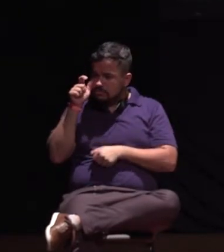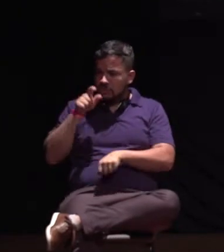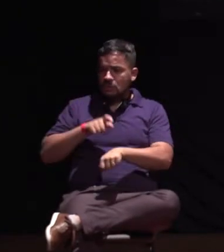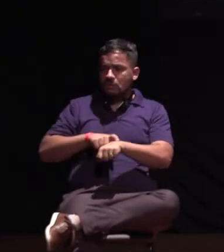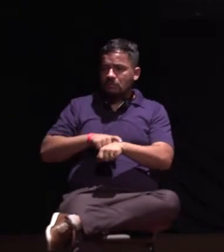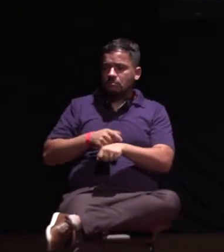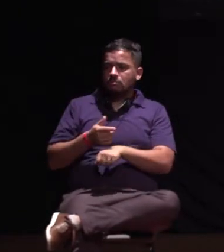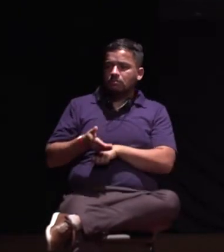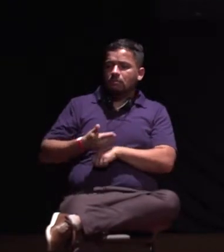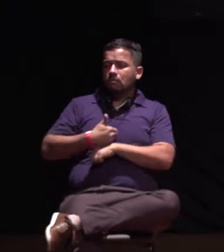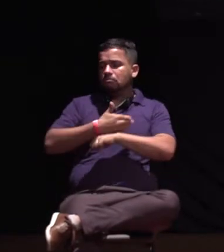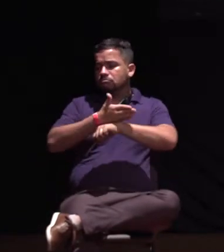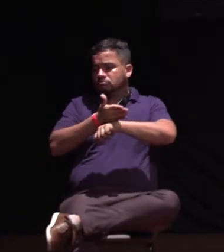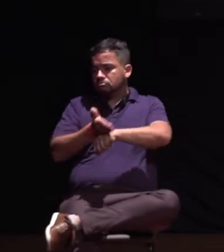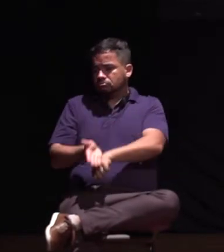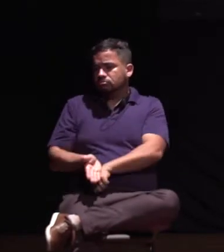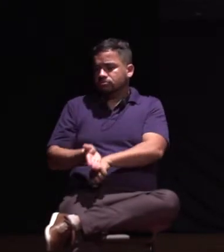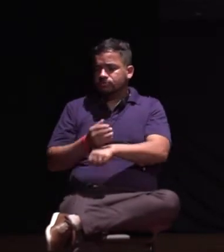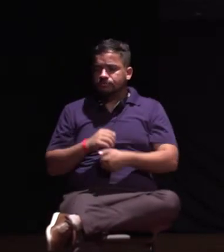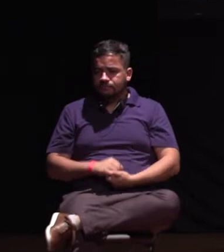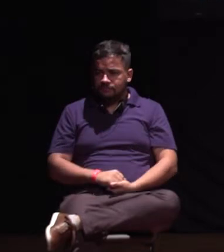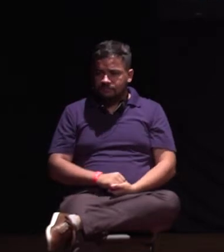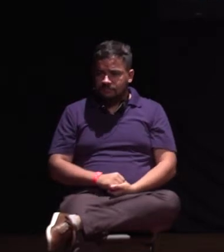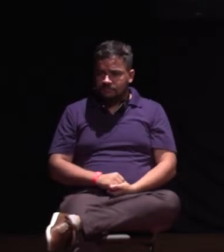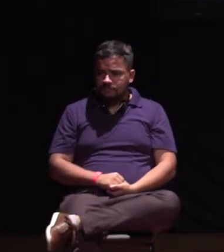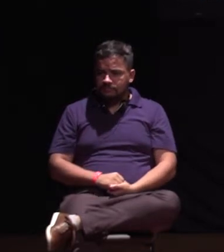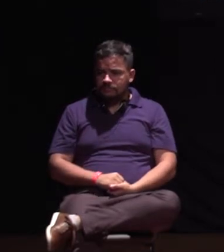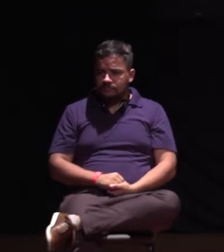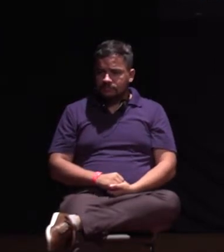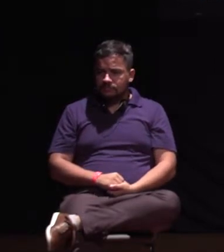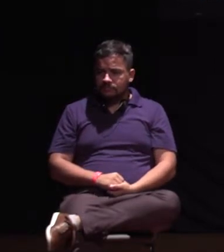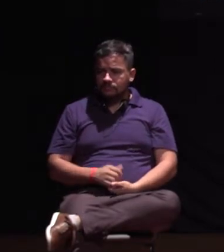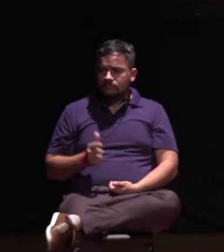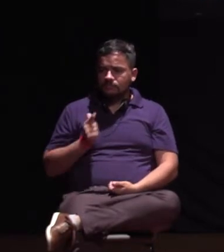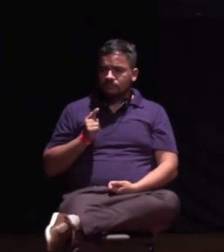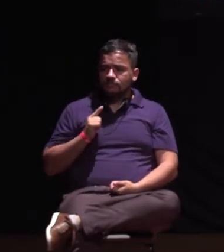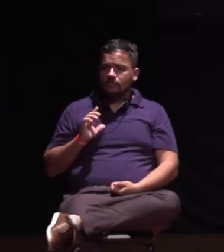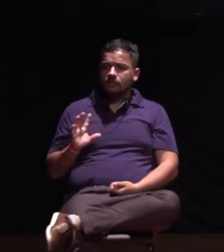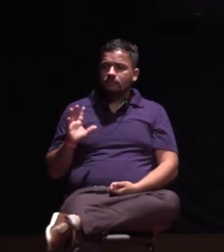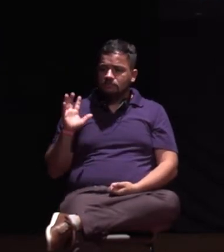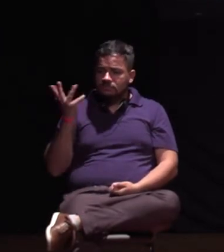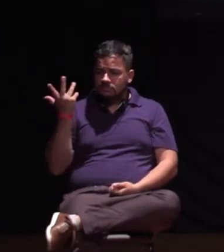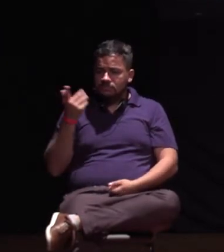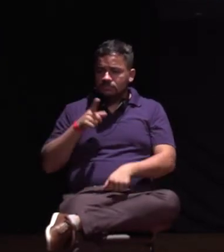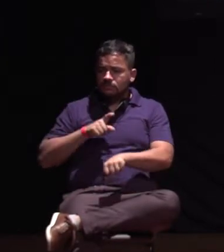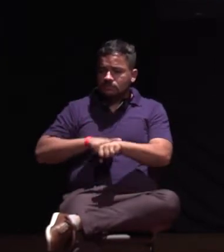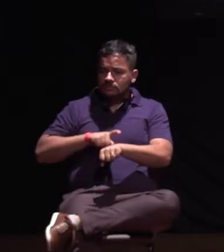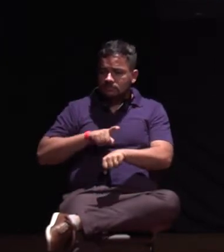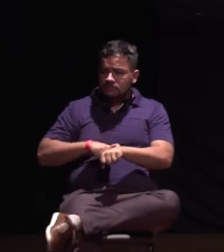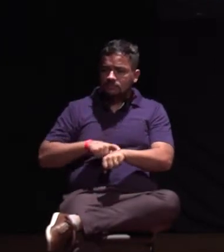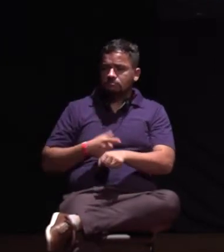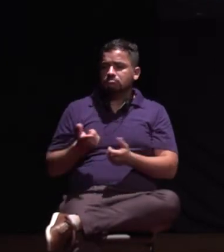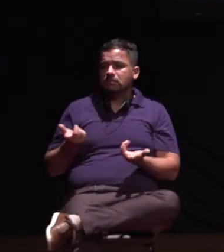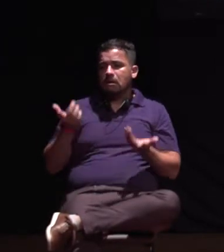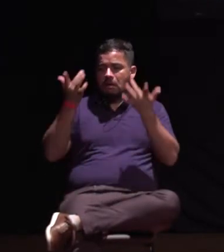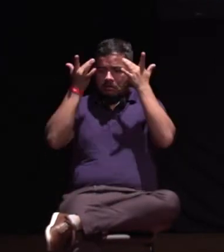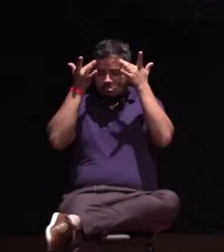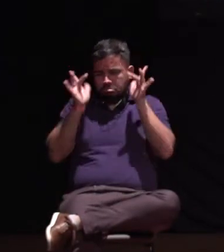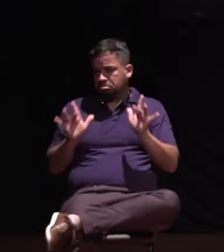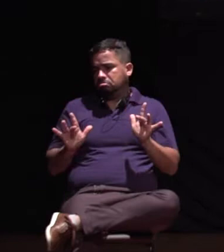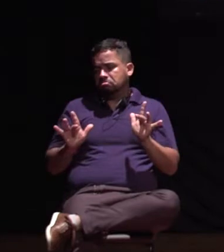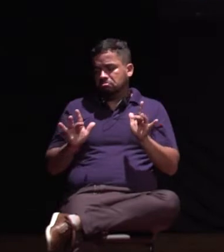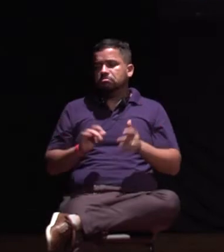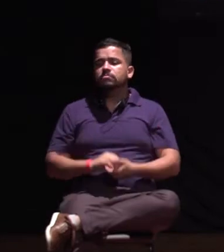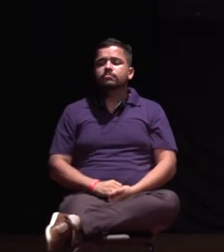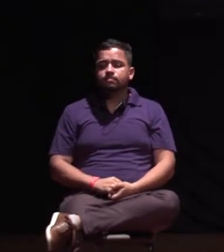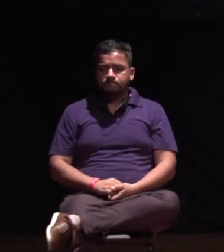always that unpredictability of what is going to happen and be seen as a member of the public to a situation which is unveiling